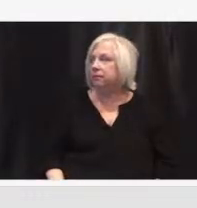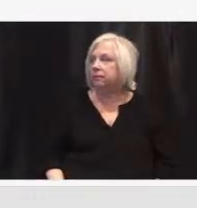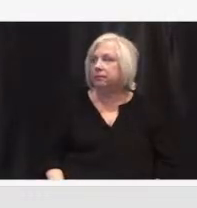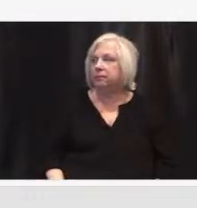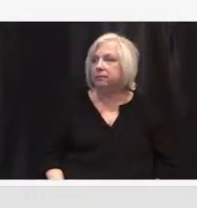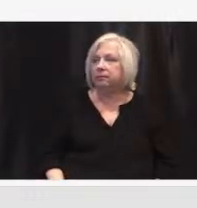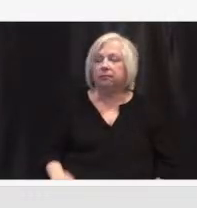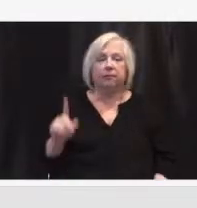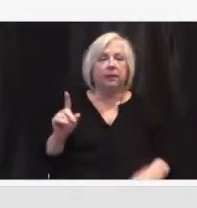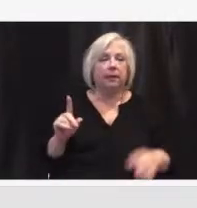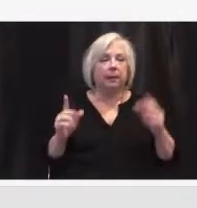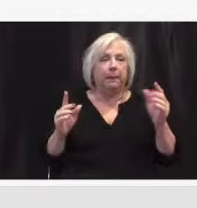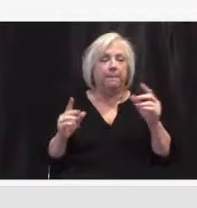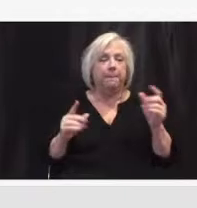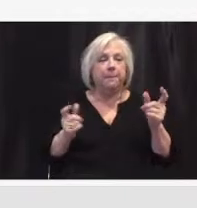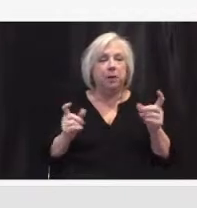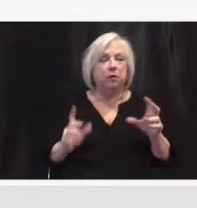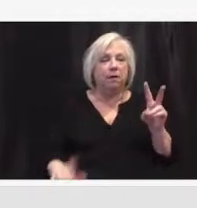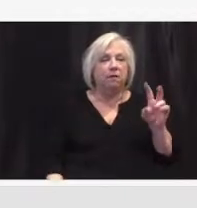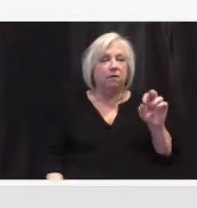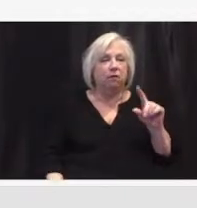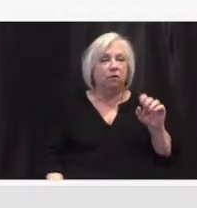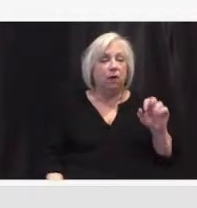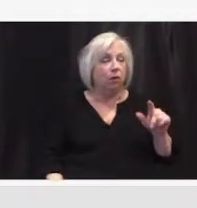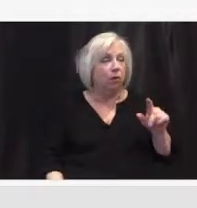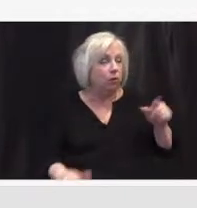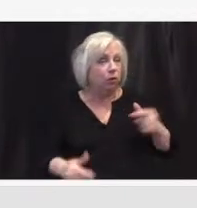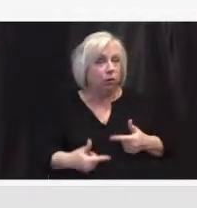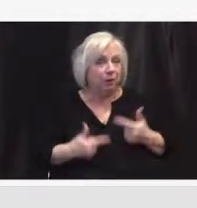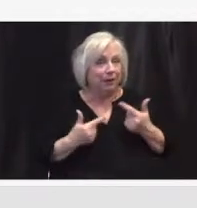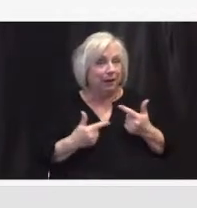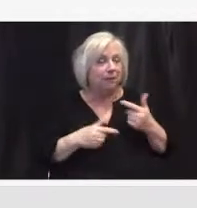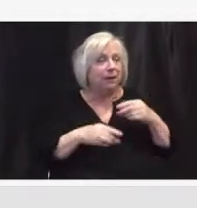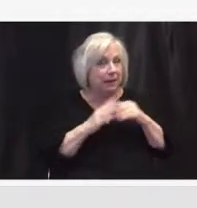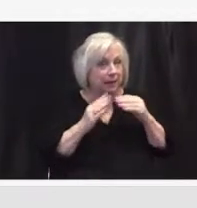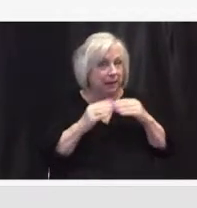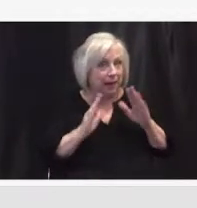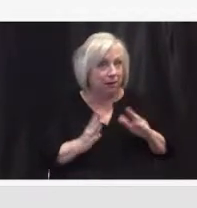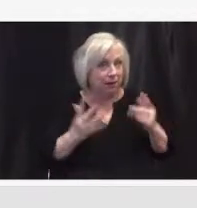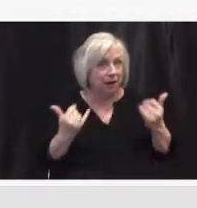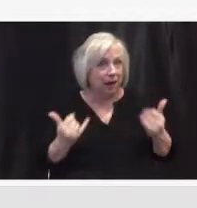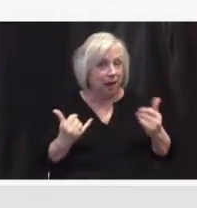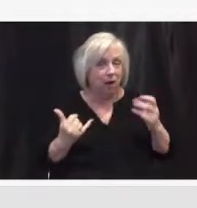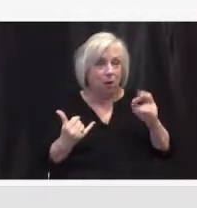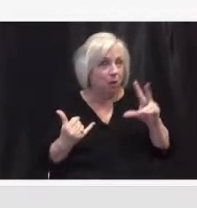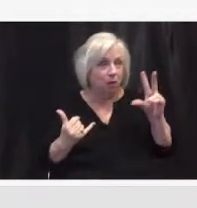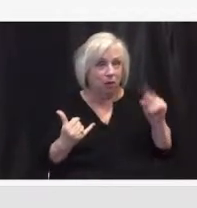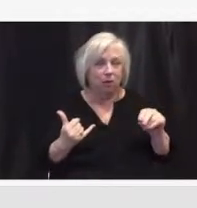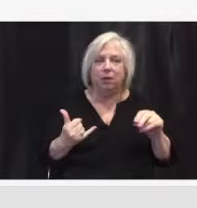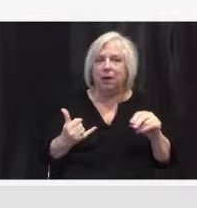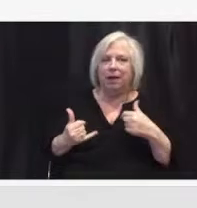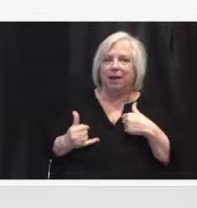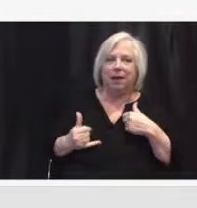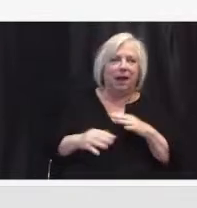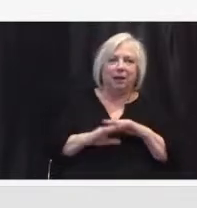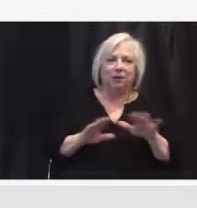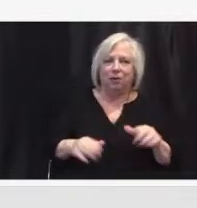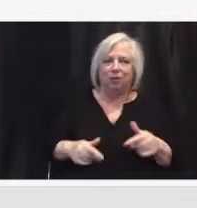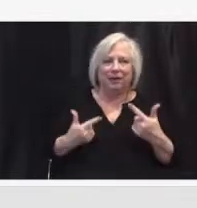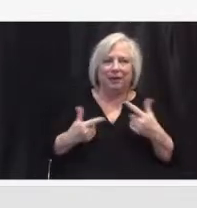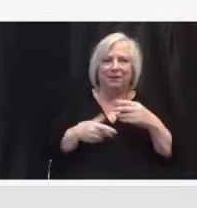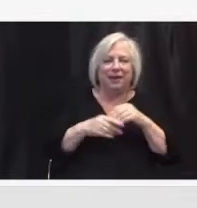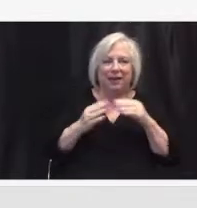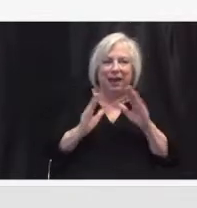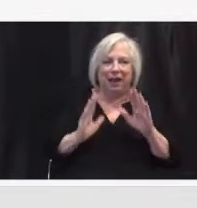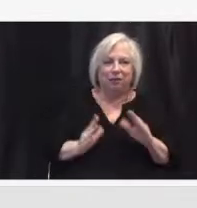Commissioner Vogel, go ahead. So do you live in this property currently or not? I currently do not live in the property.